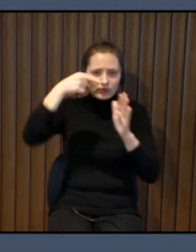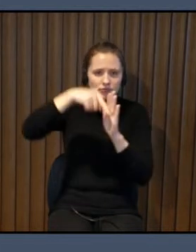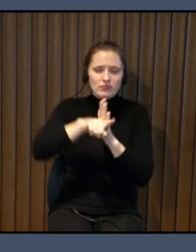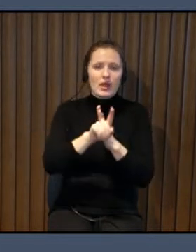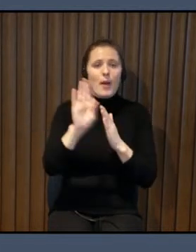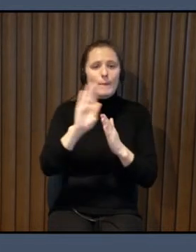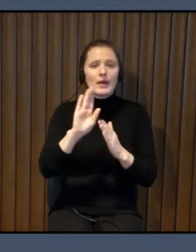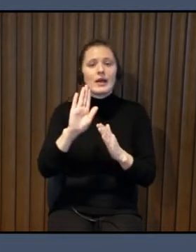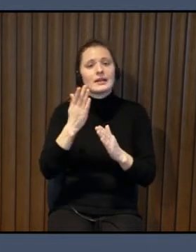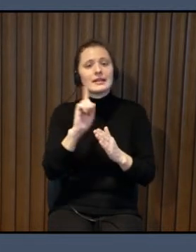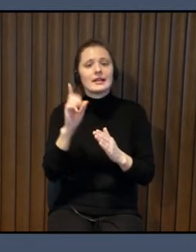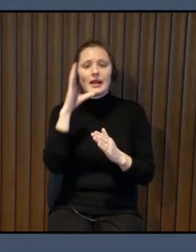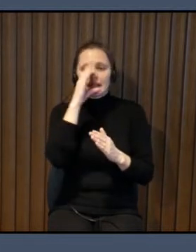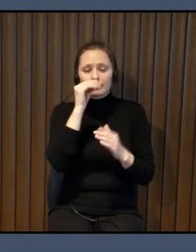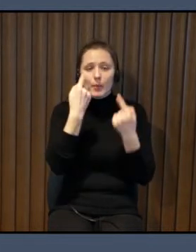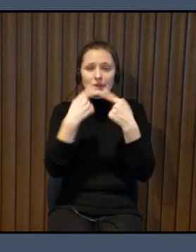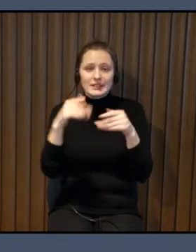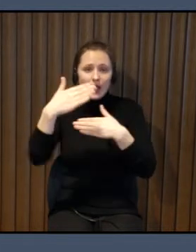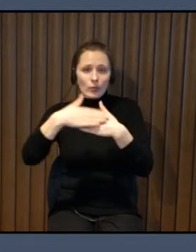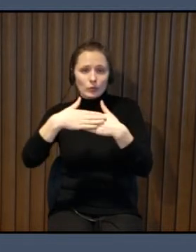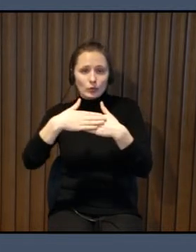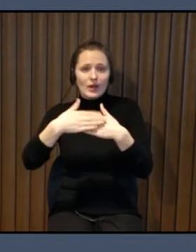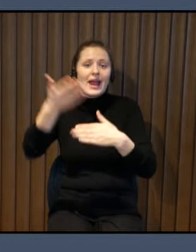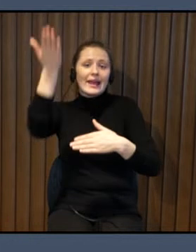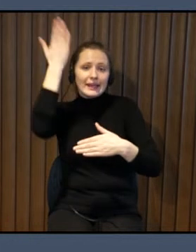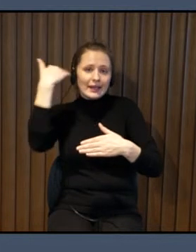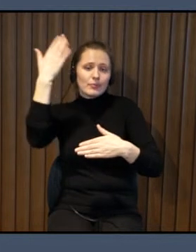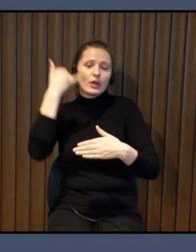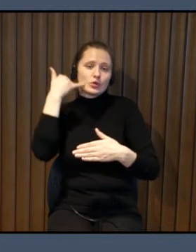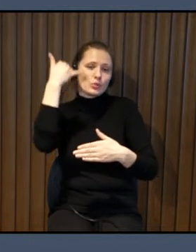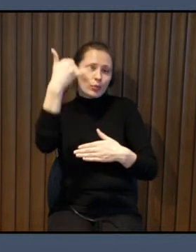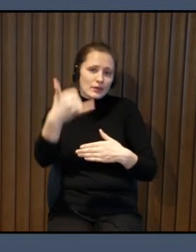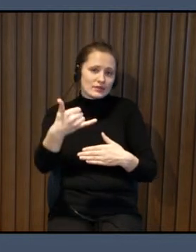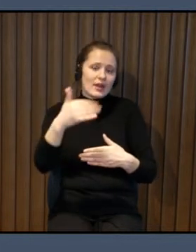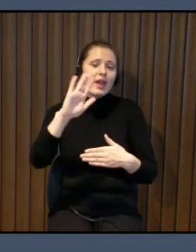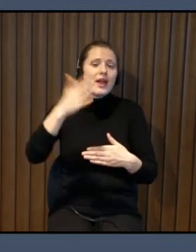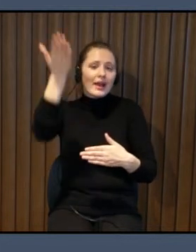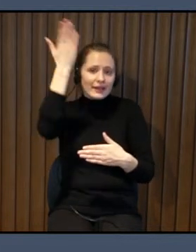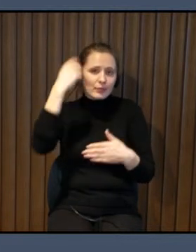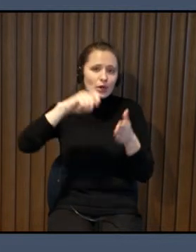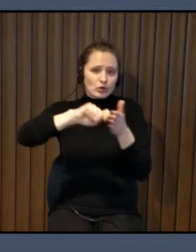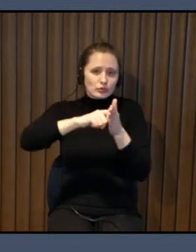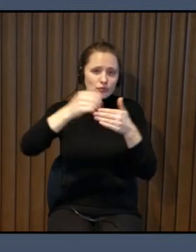you cannot enter with a wheelchair, but it is possible to use another door